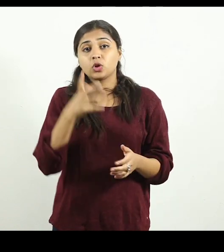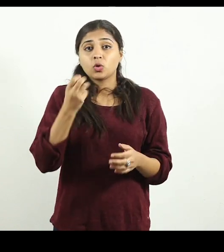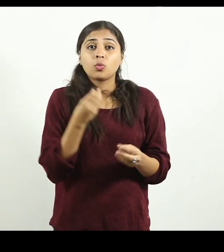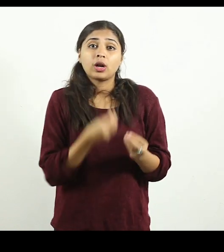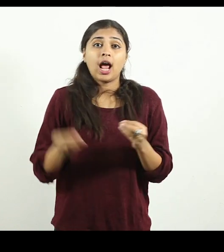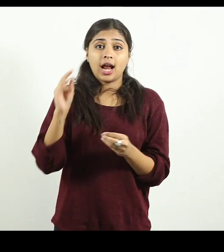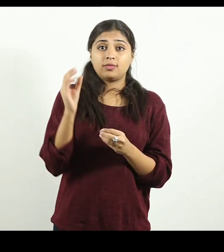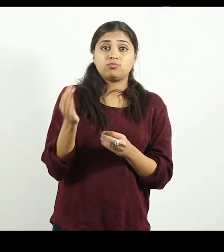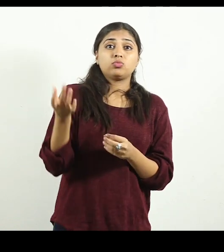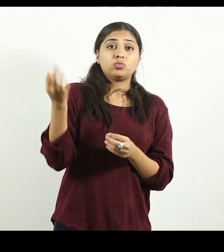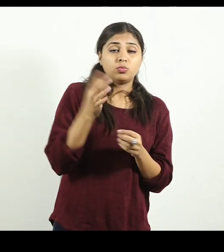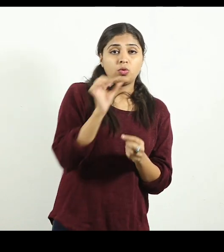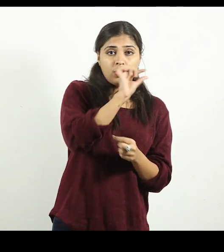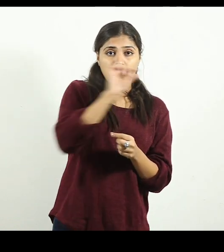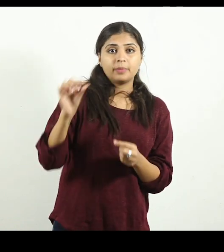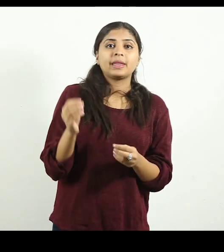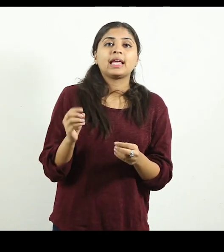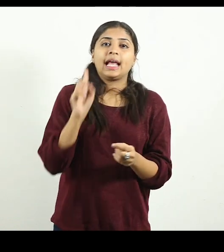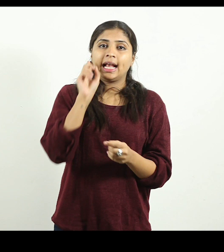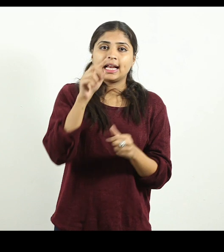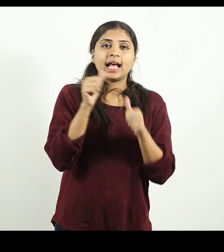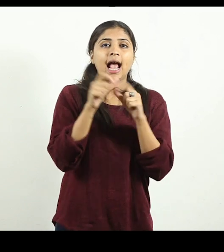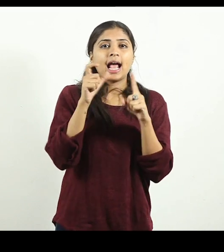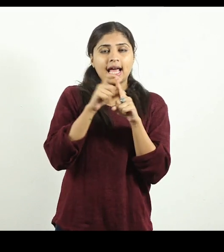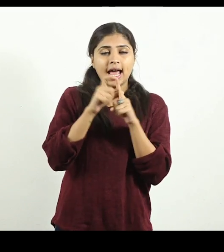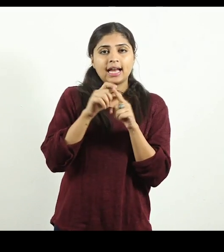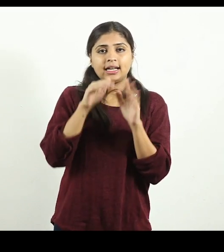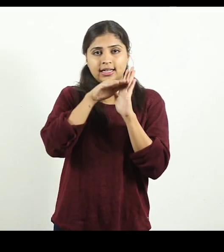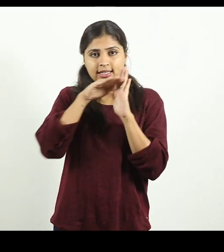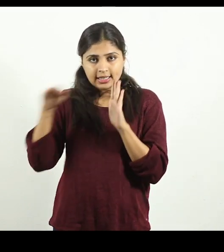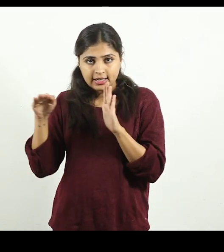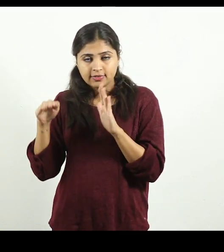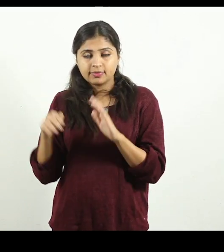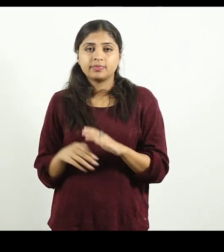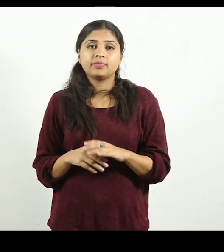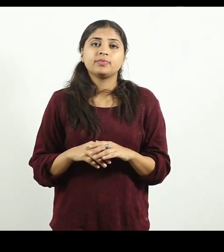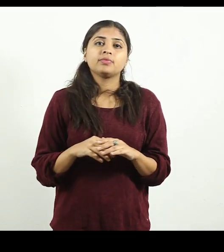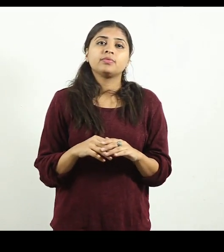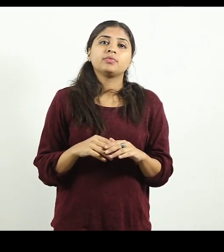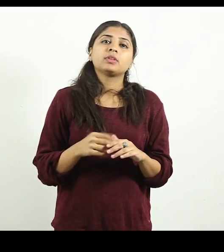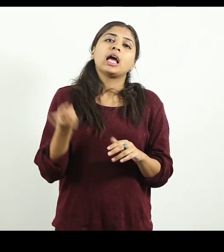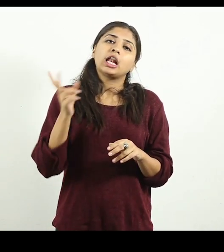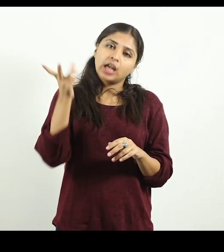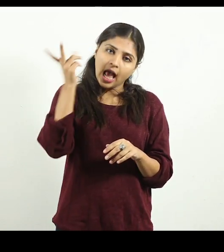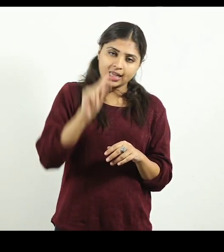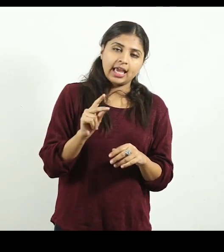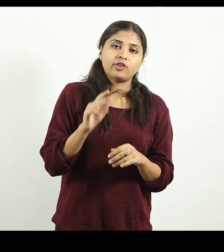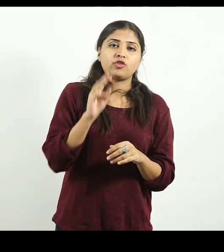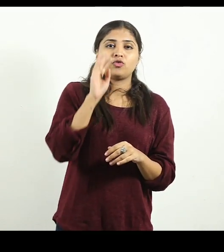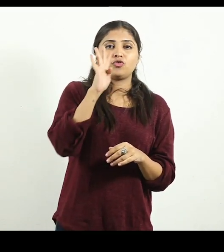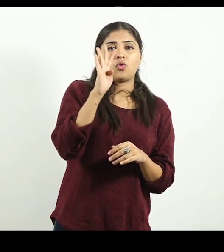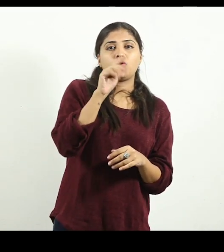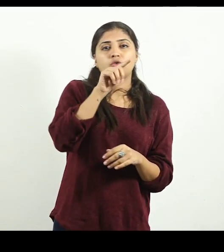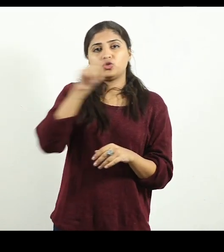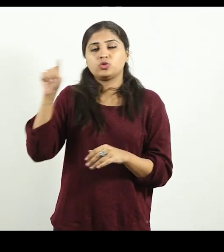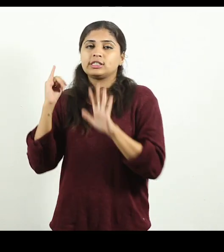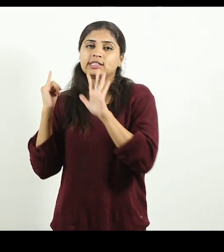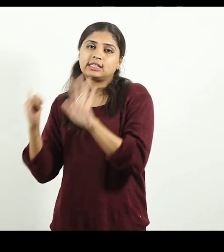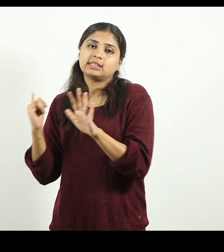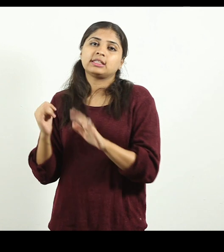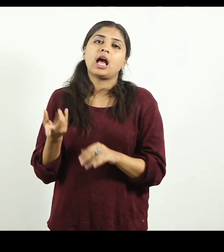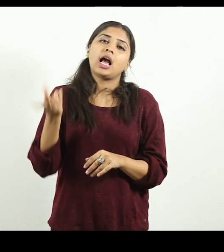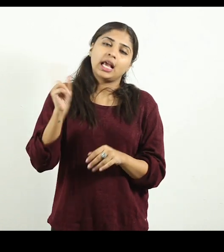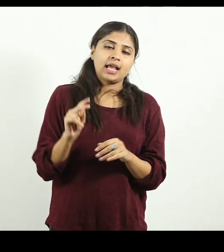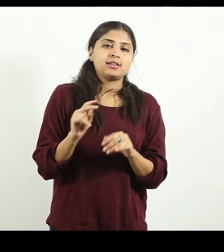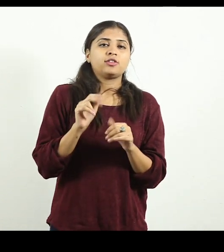To add another column to sort by, click Add Level and then repeat steps 4 through 6. To copy